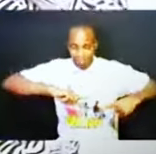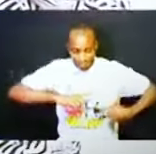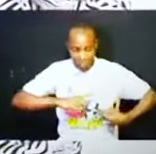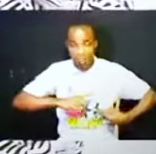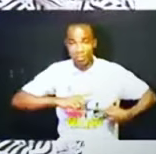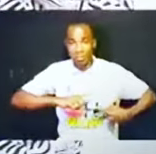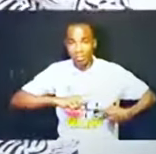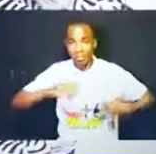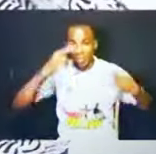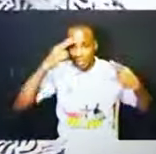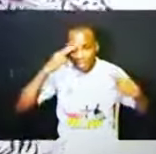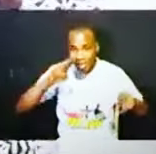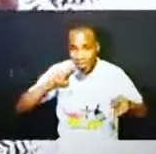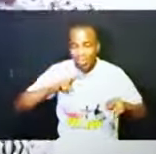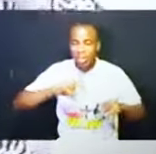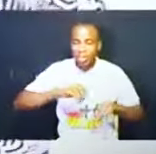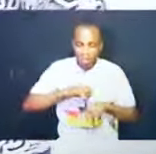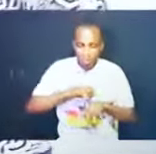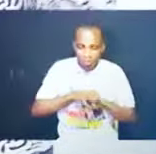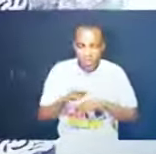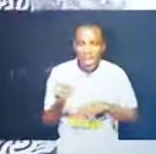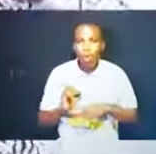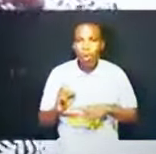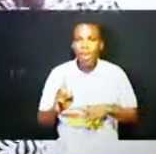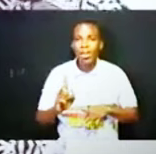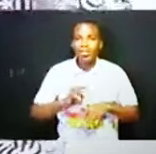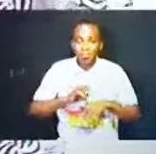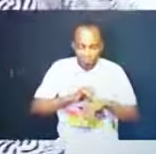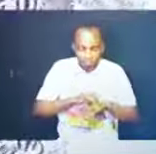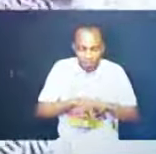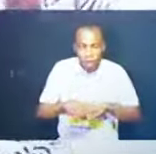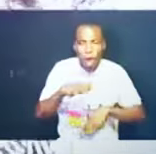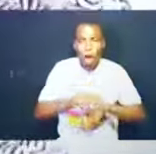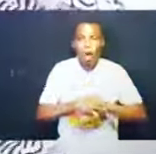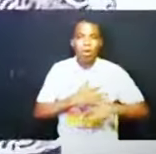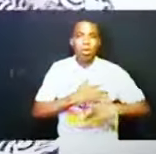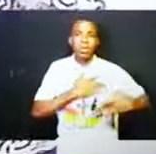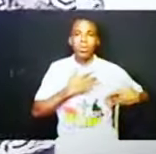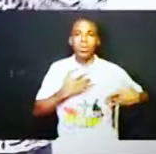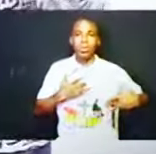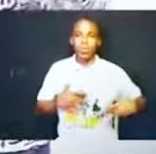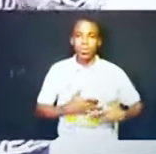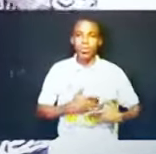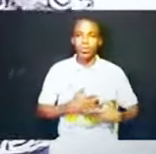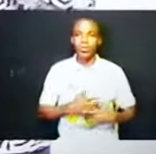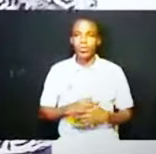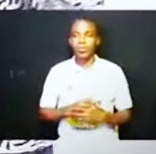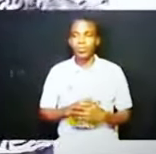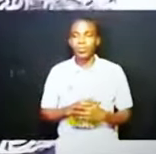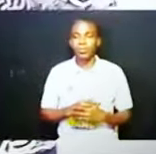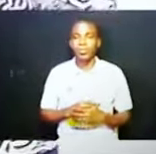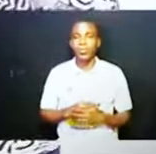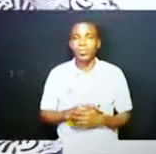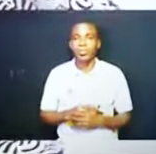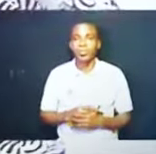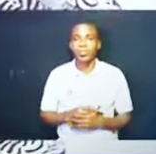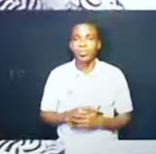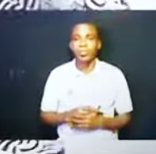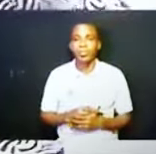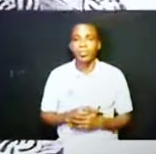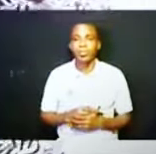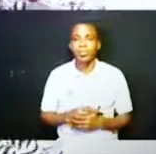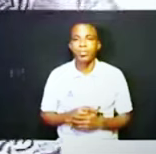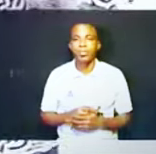grows within the heart. Now when you know anything be and yini amma me your how and for mamma. No meti say a woman in hini